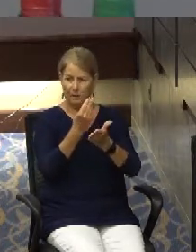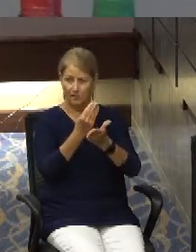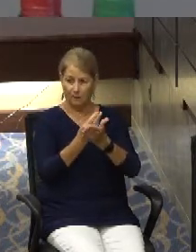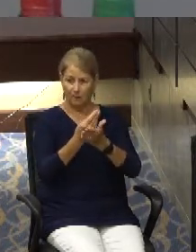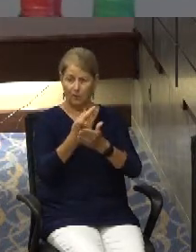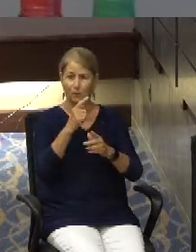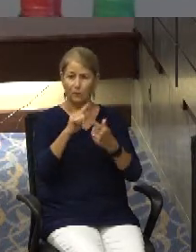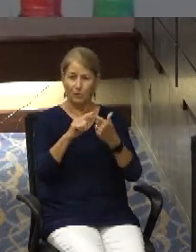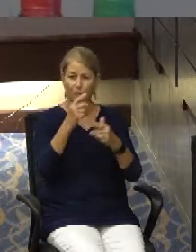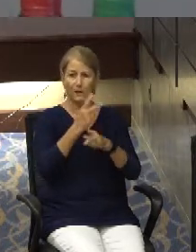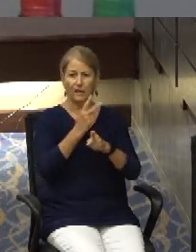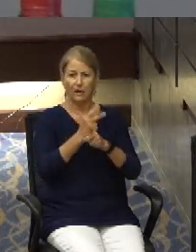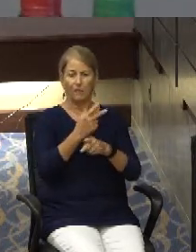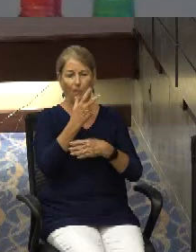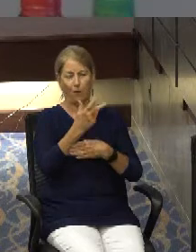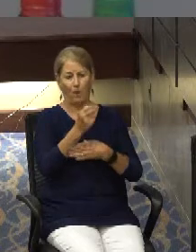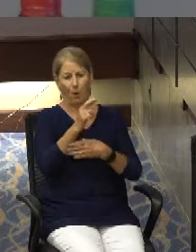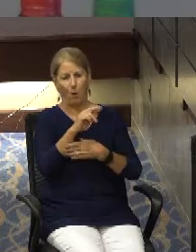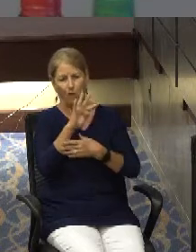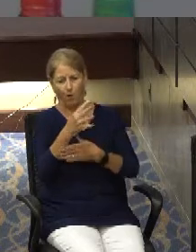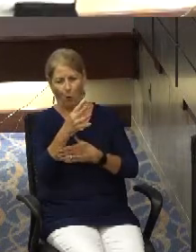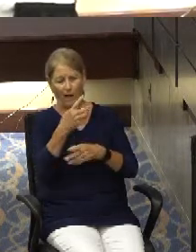intersections. Thanks.